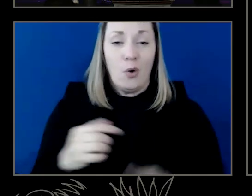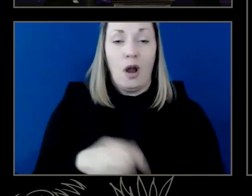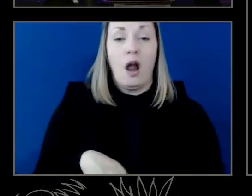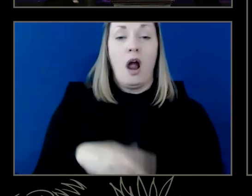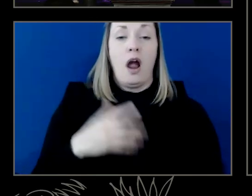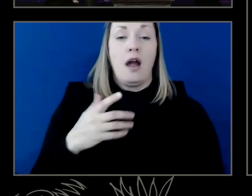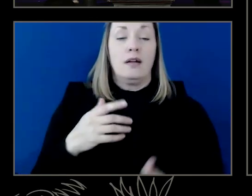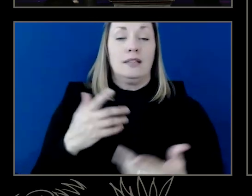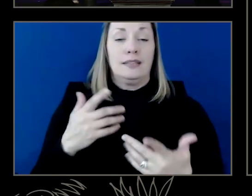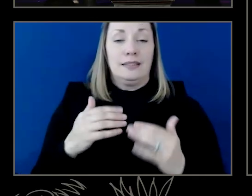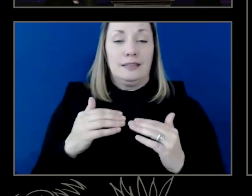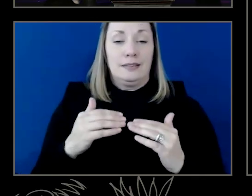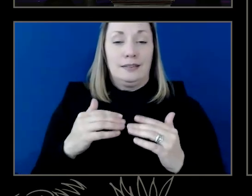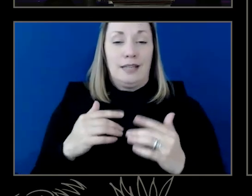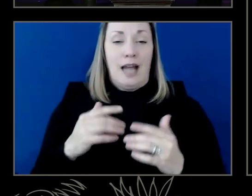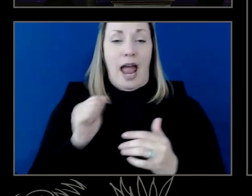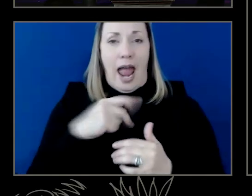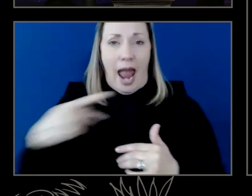more users come in.